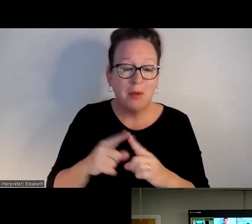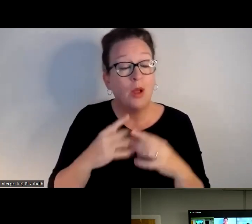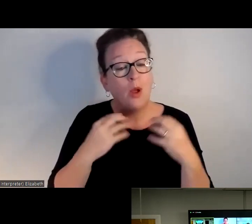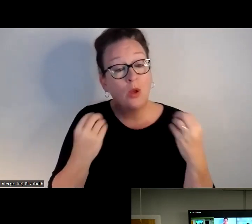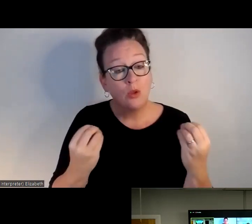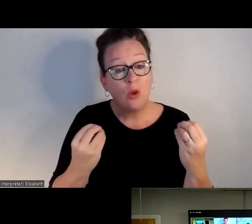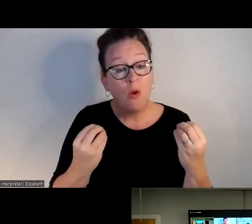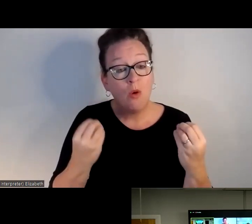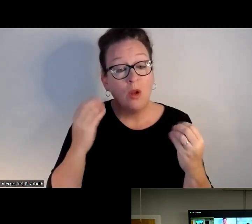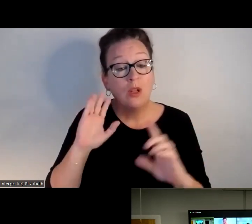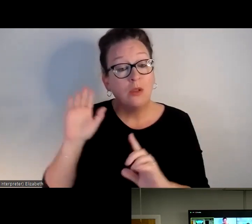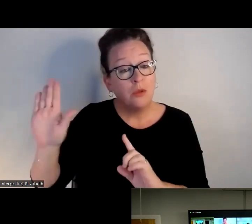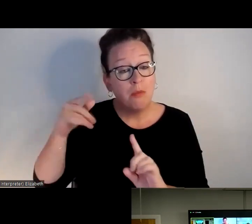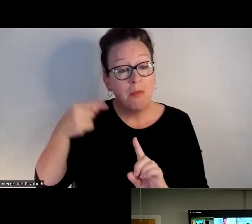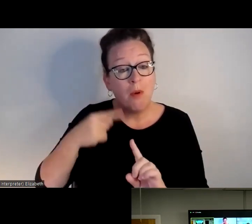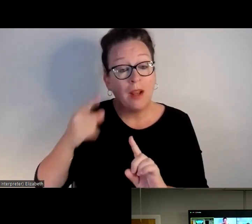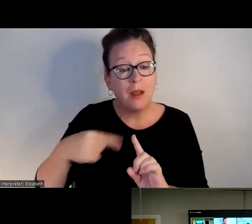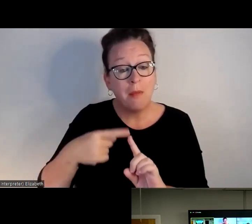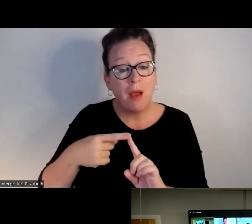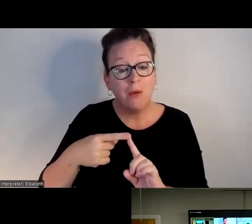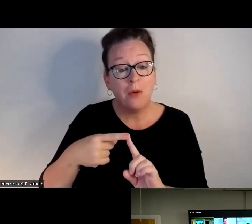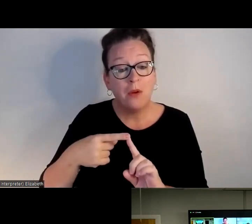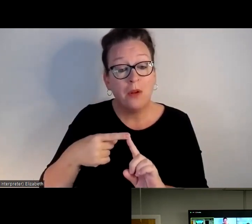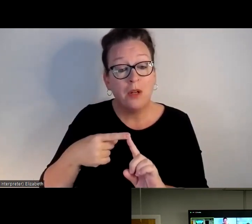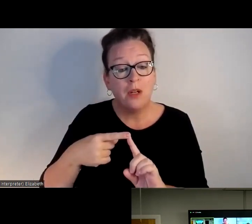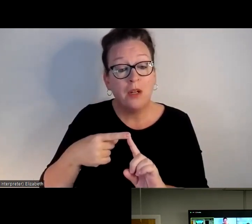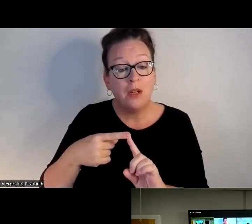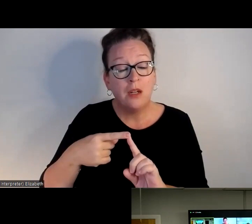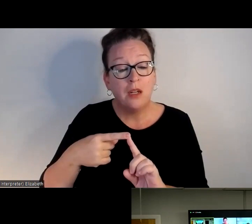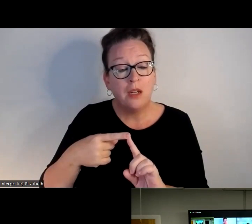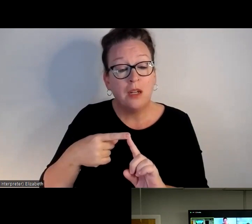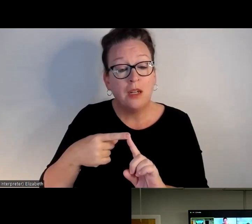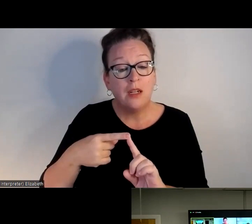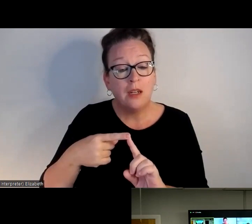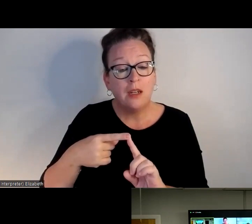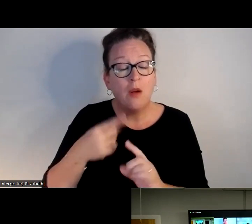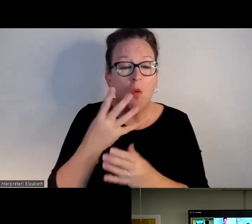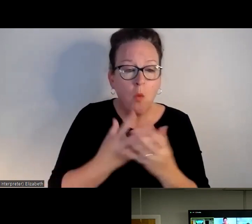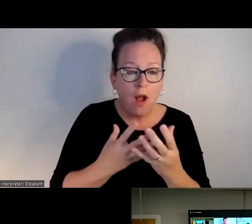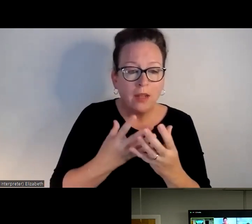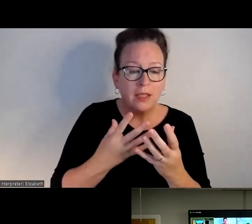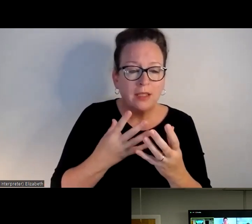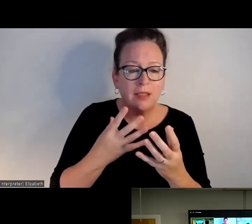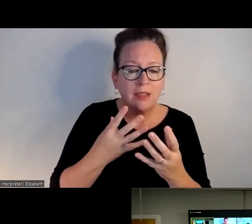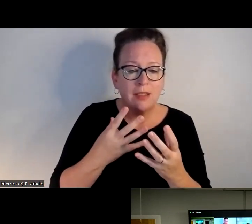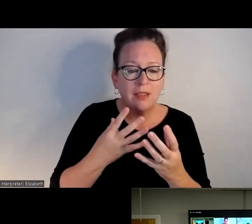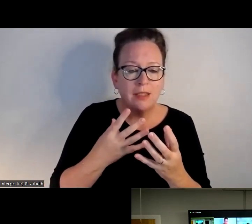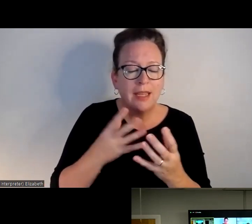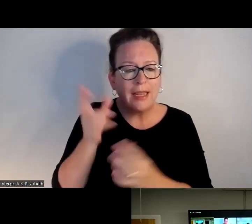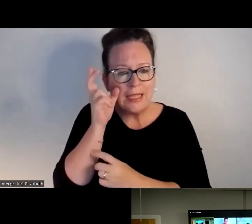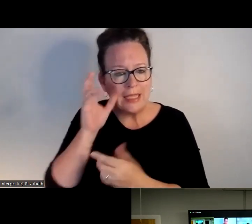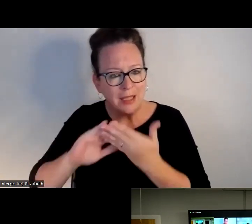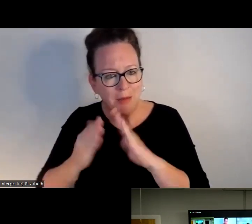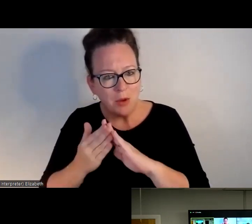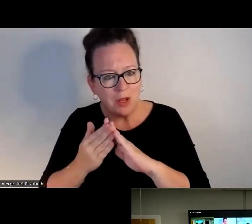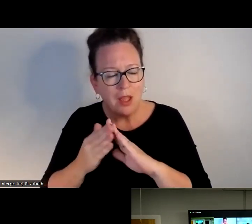to the point around, while I have the mic, to the point around both wanting to balance listening to community and